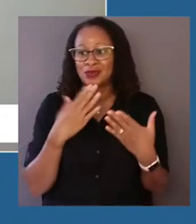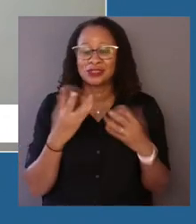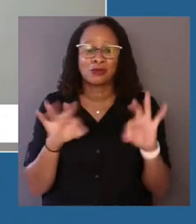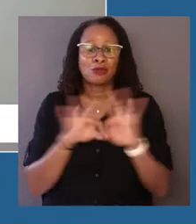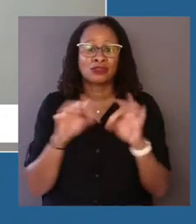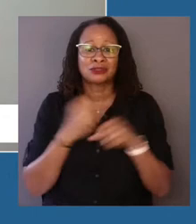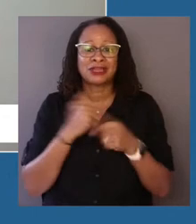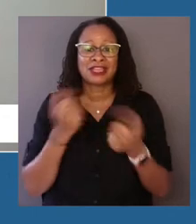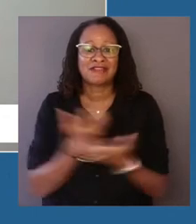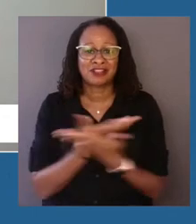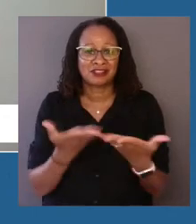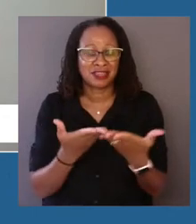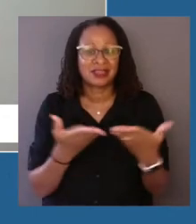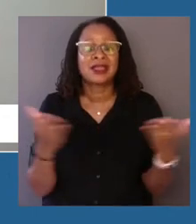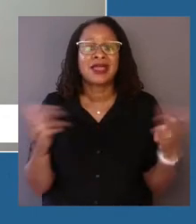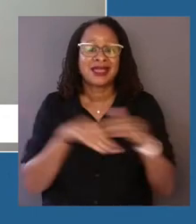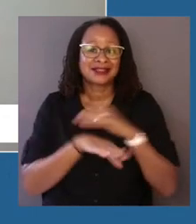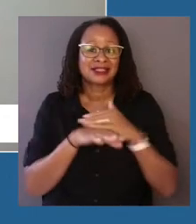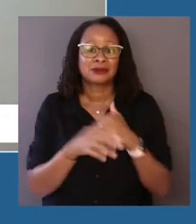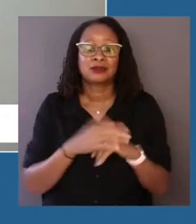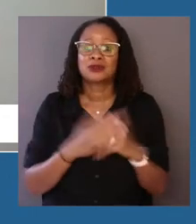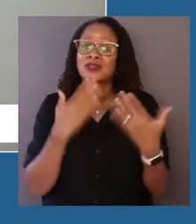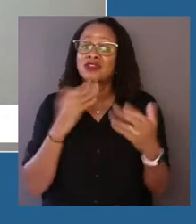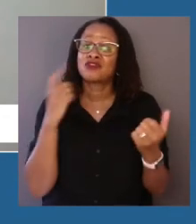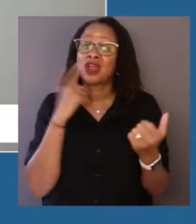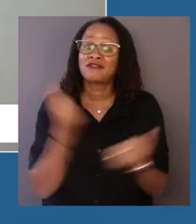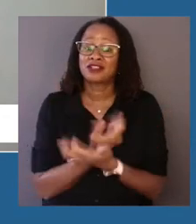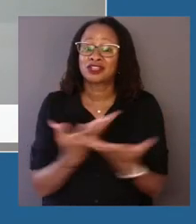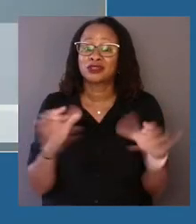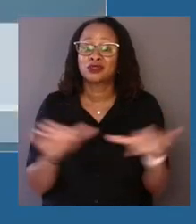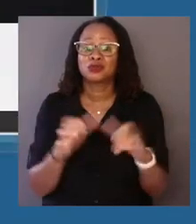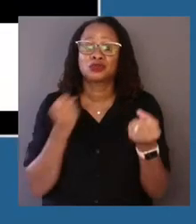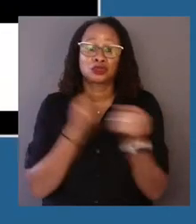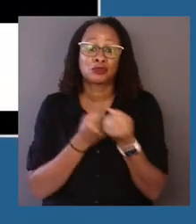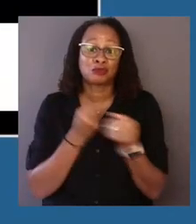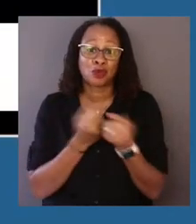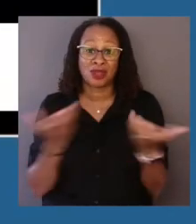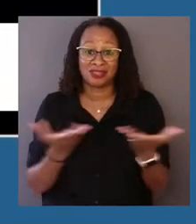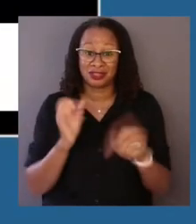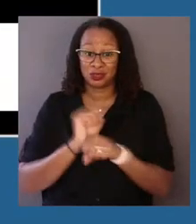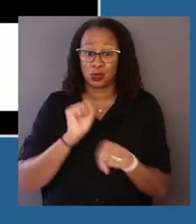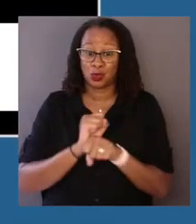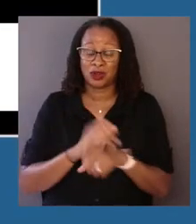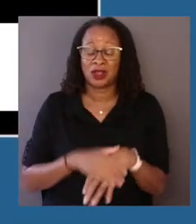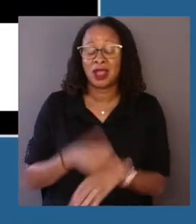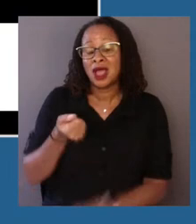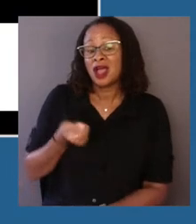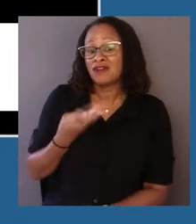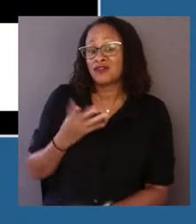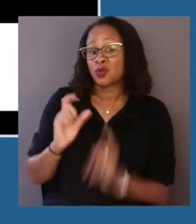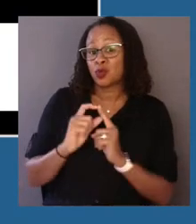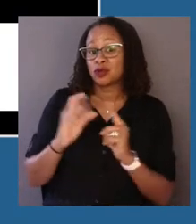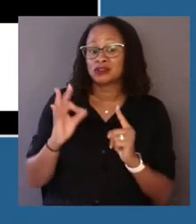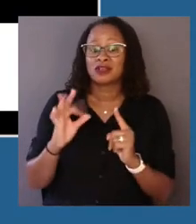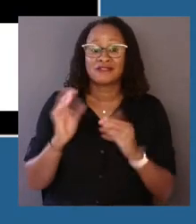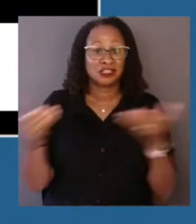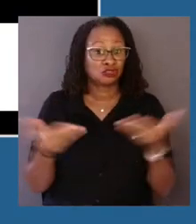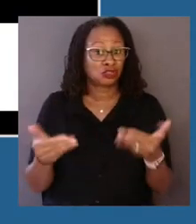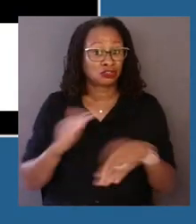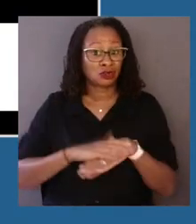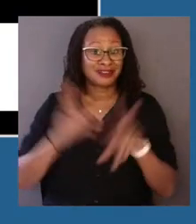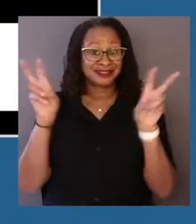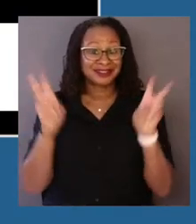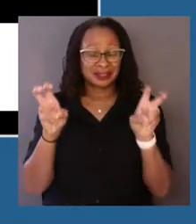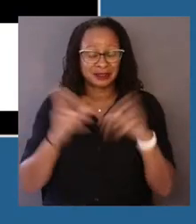do to support this work. I'll say just a couple of words of introduction on this topic. This is an